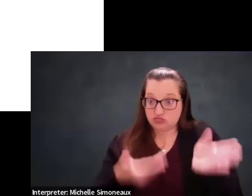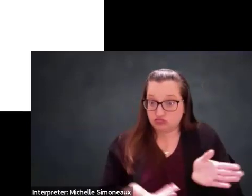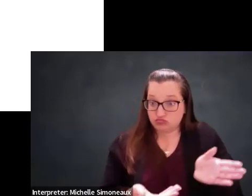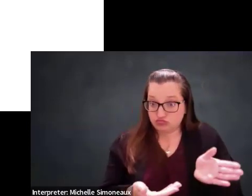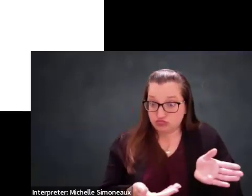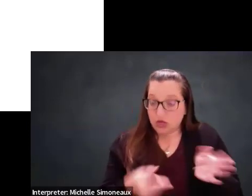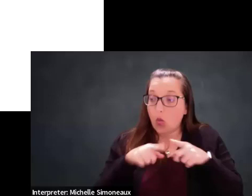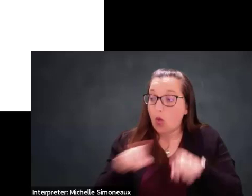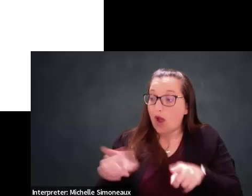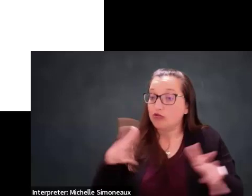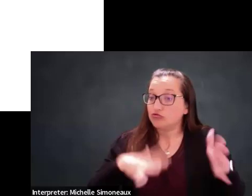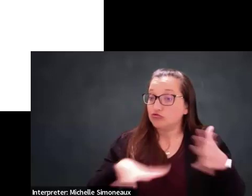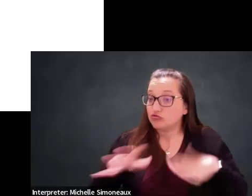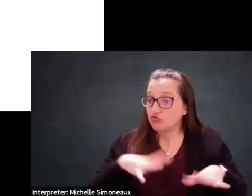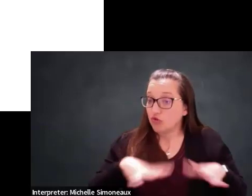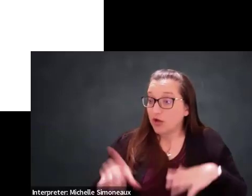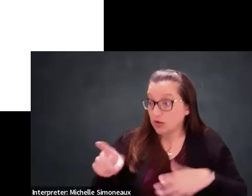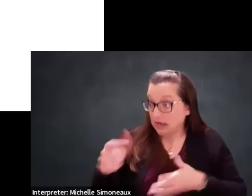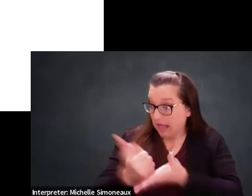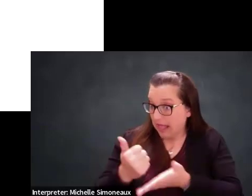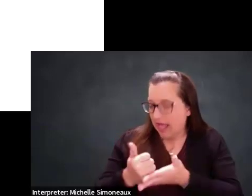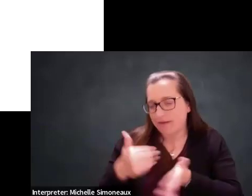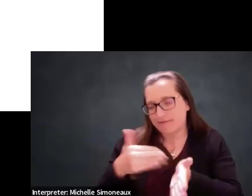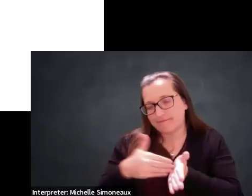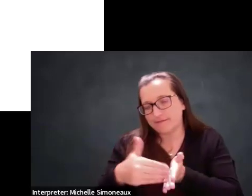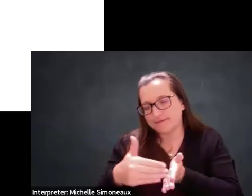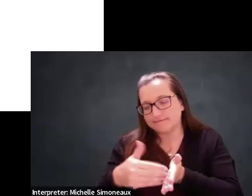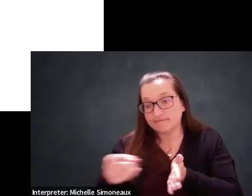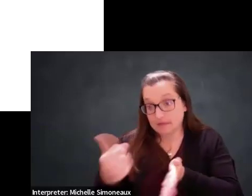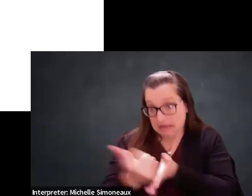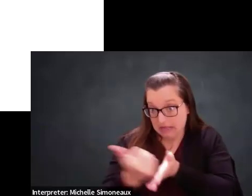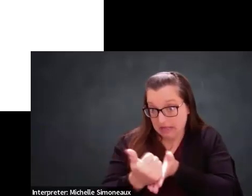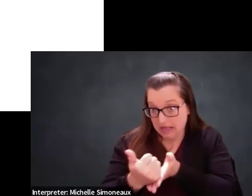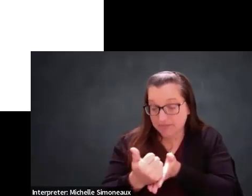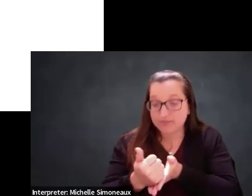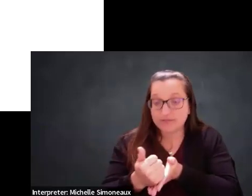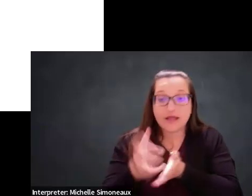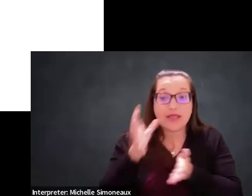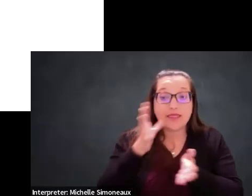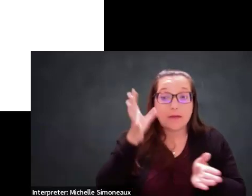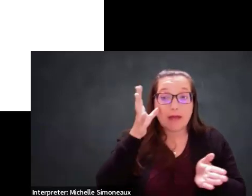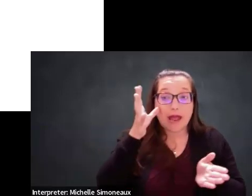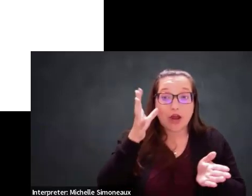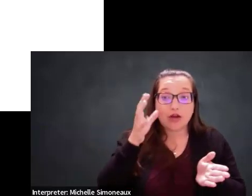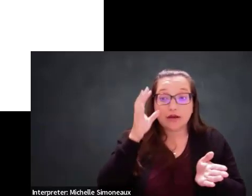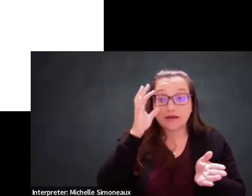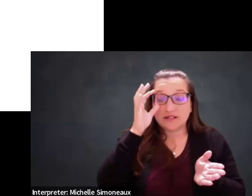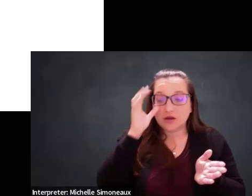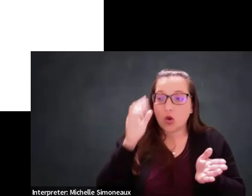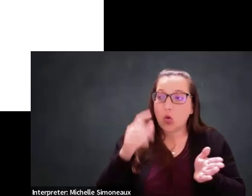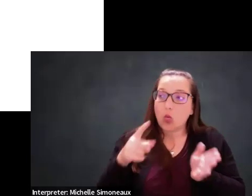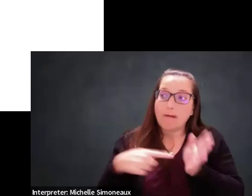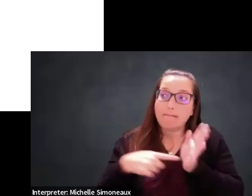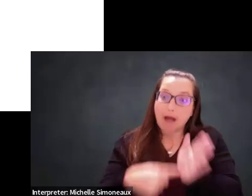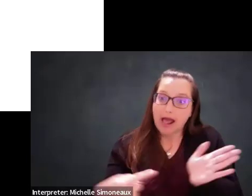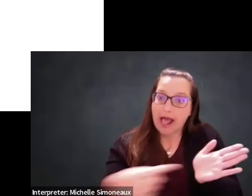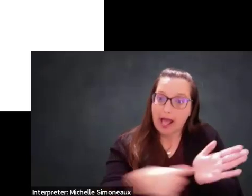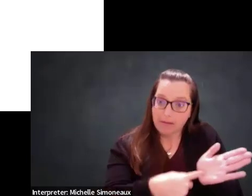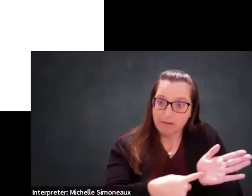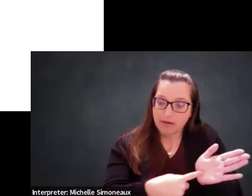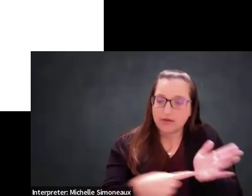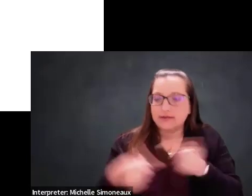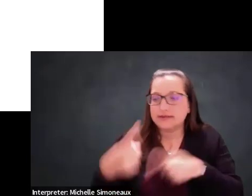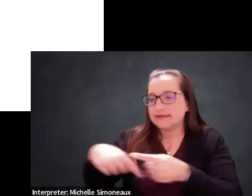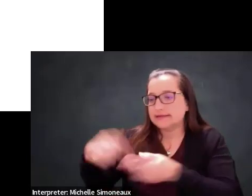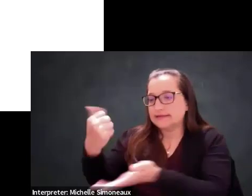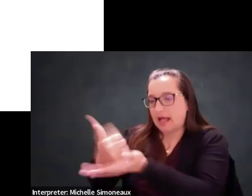as the child is getting dressed when she does need help, which is frequently, the parent will come up, maybe the parent will model help, and then she signs or he